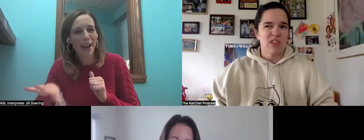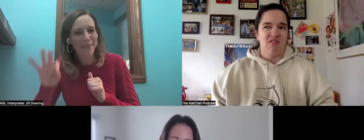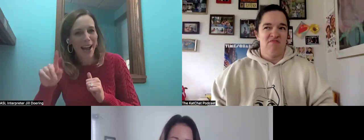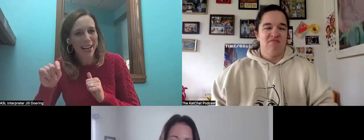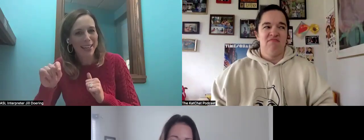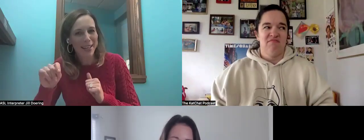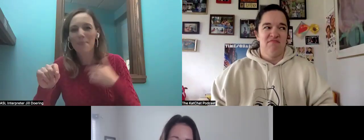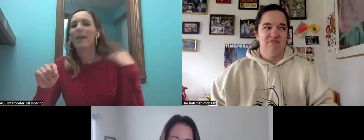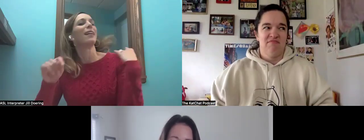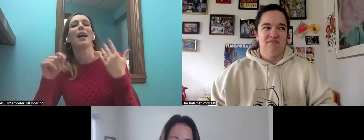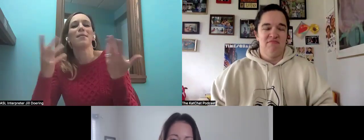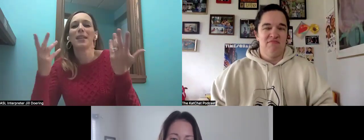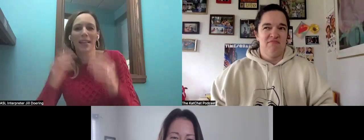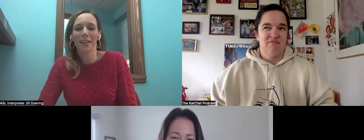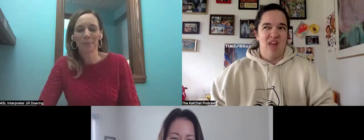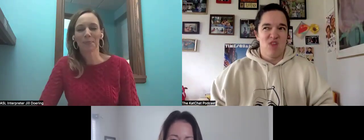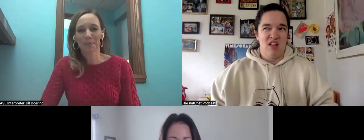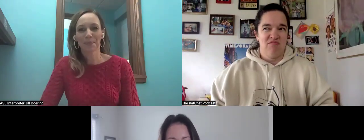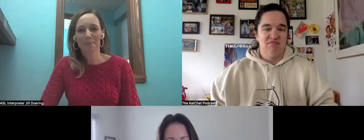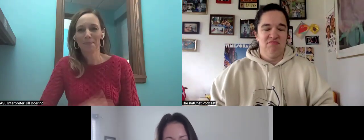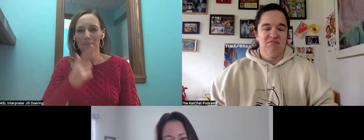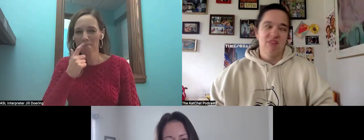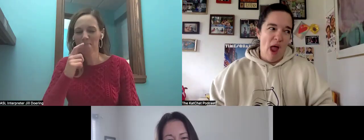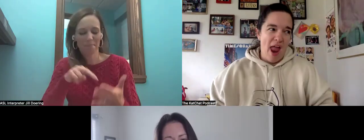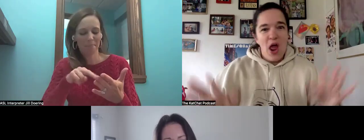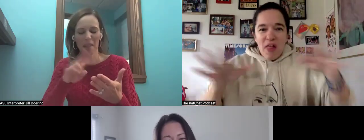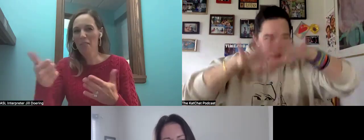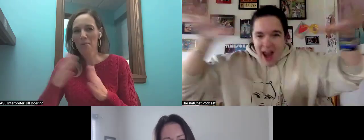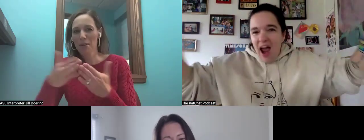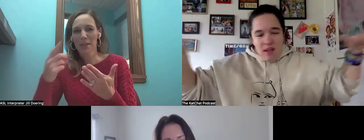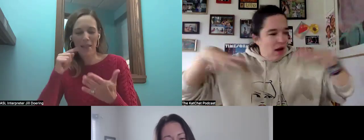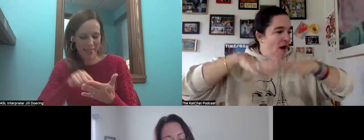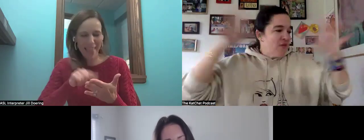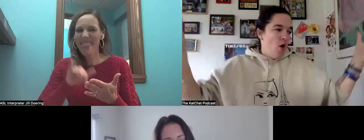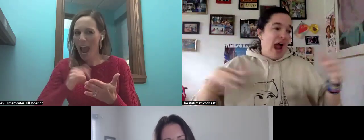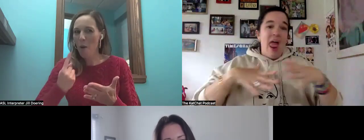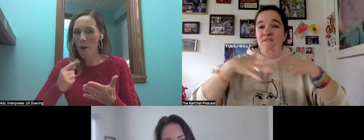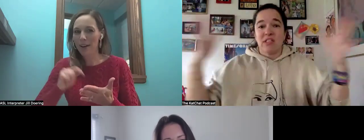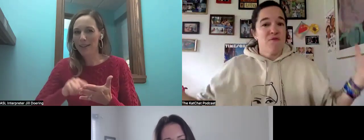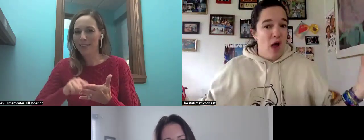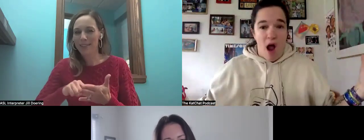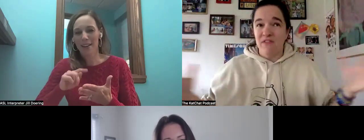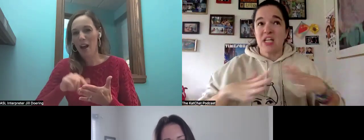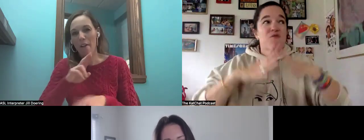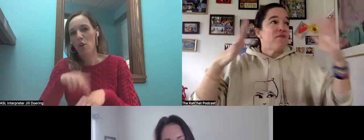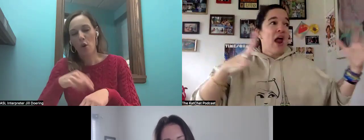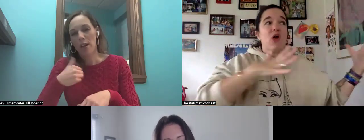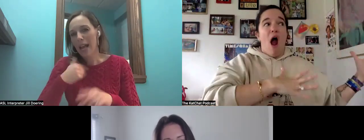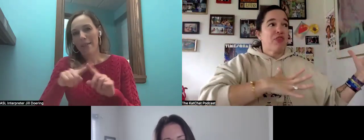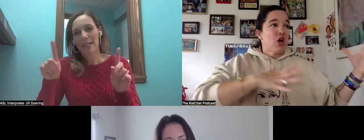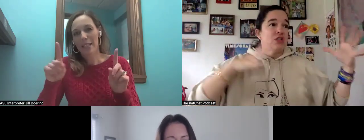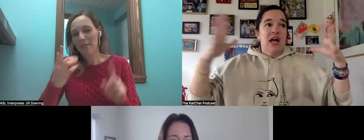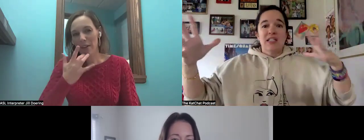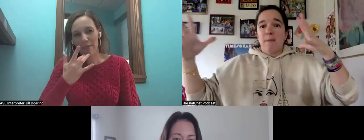books, I was like, not really. Yeah. Okay. Then, of course, I have different